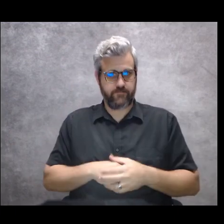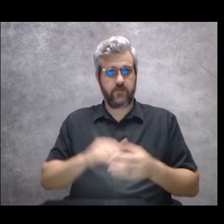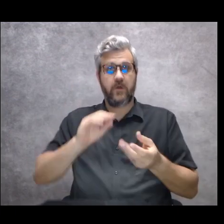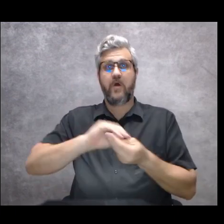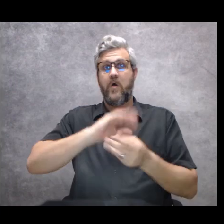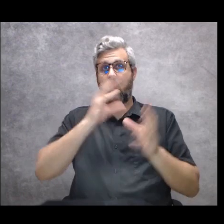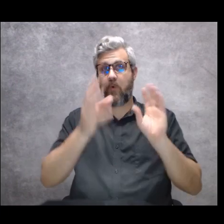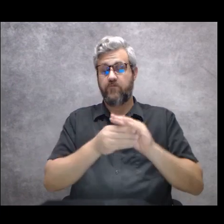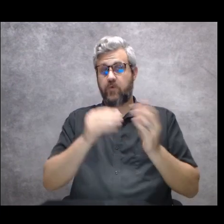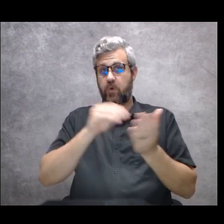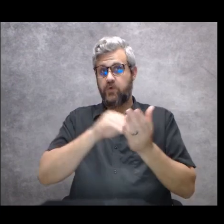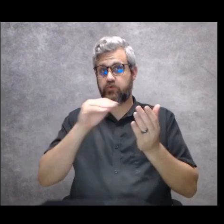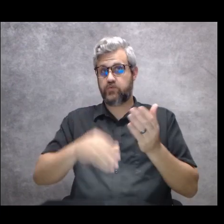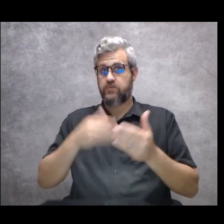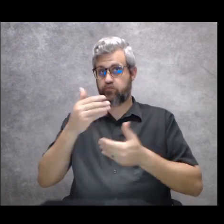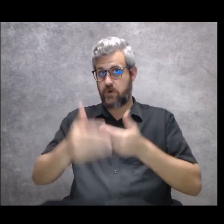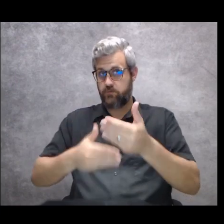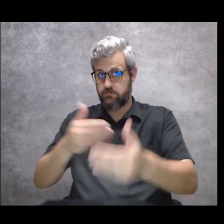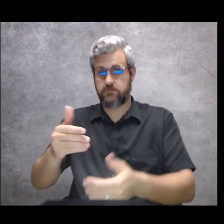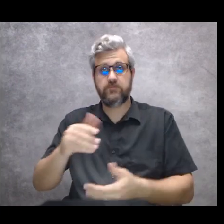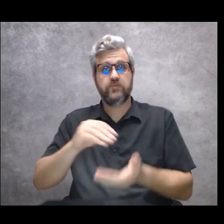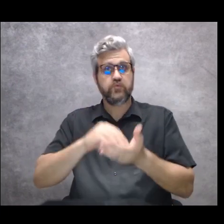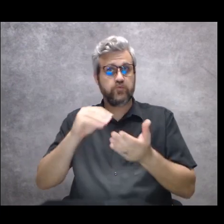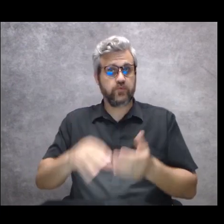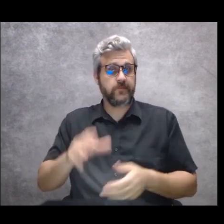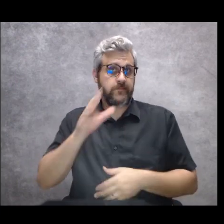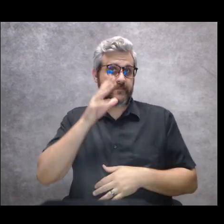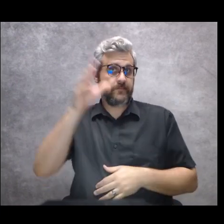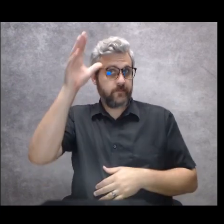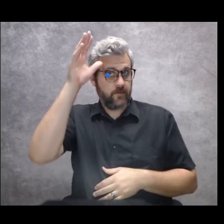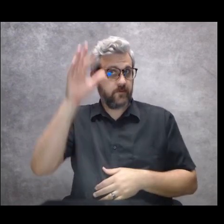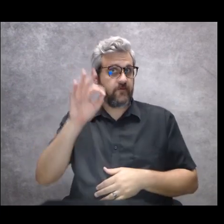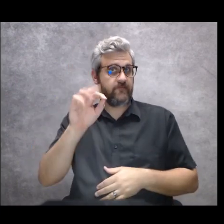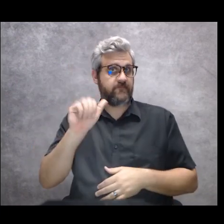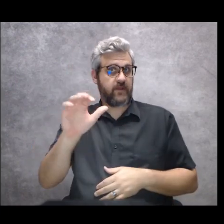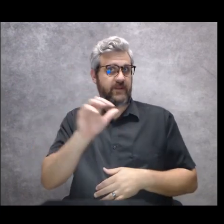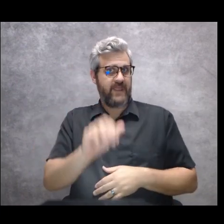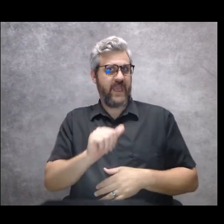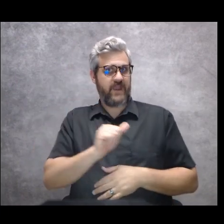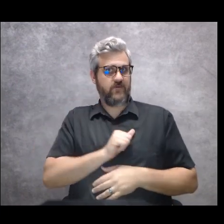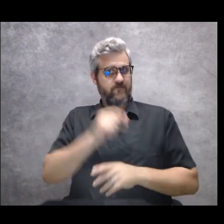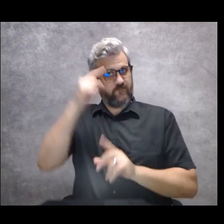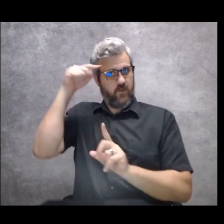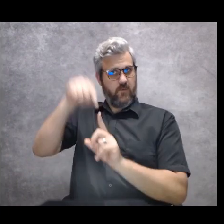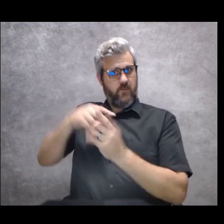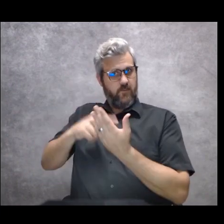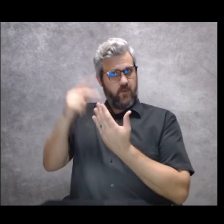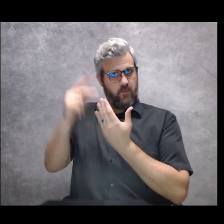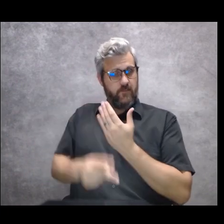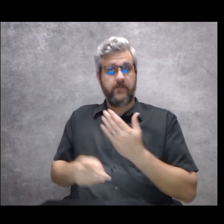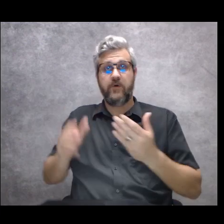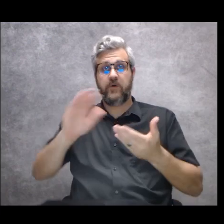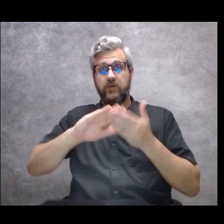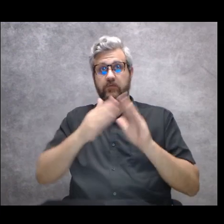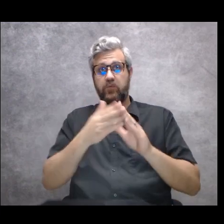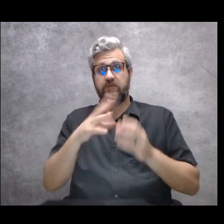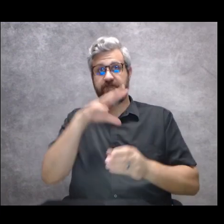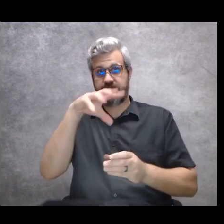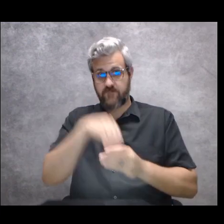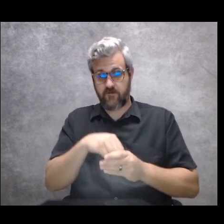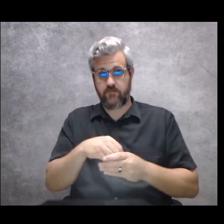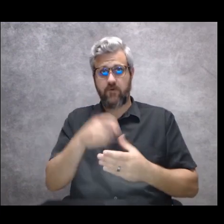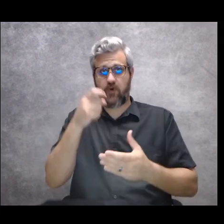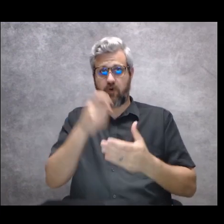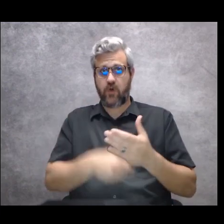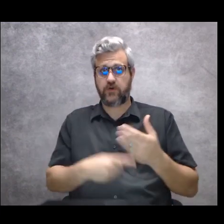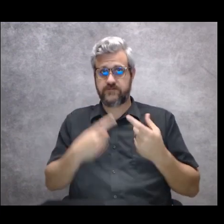faculty attitudes toward the program, community involvement, cost effectiveness, the incorporation of gifted